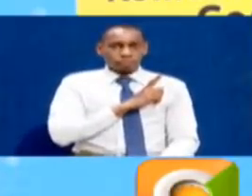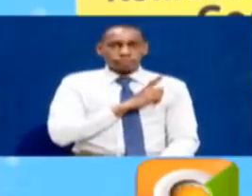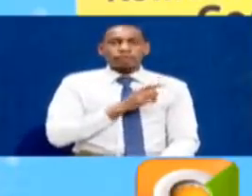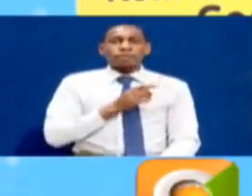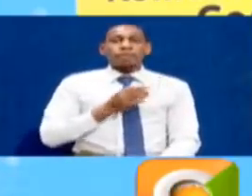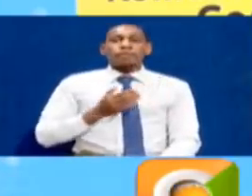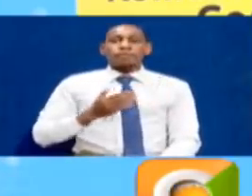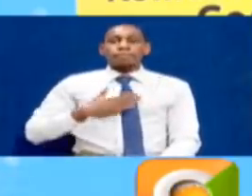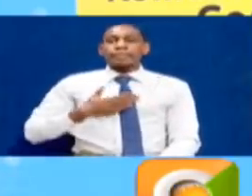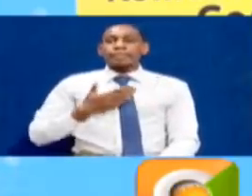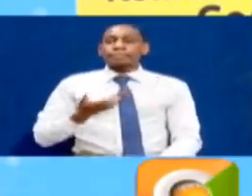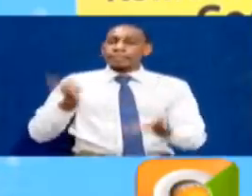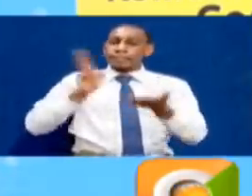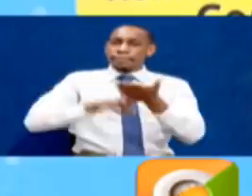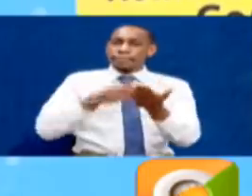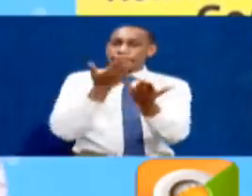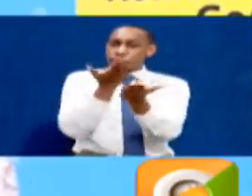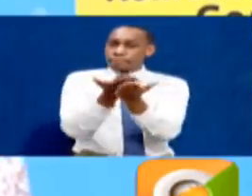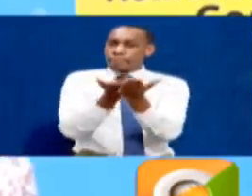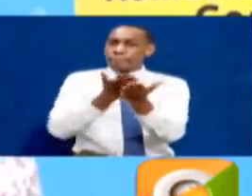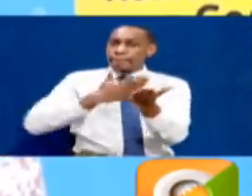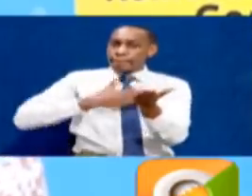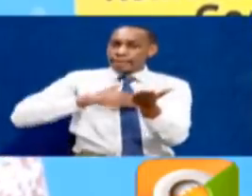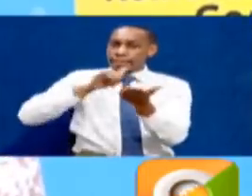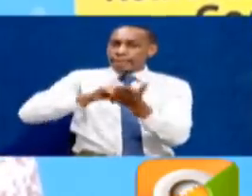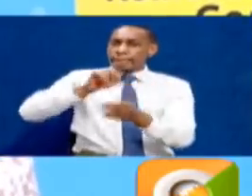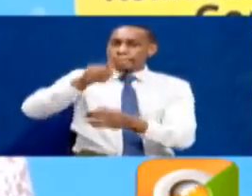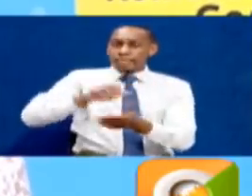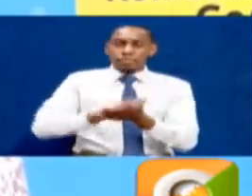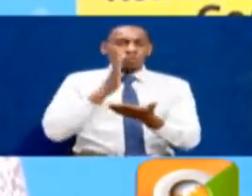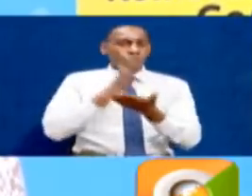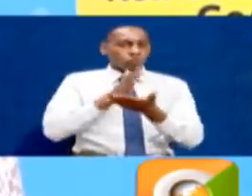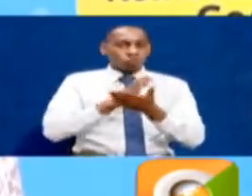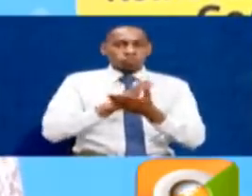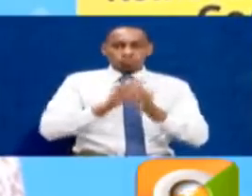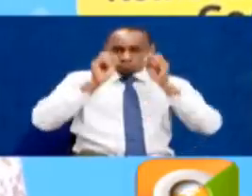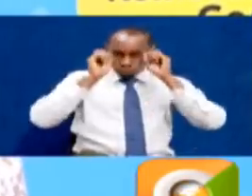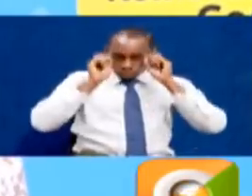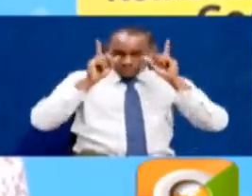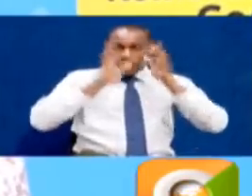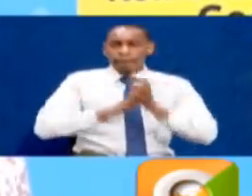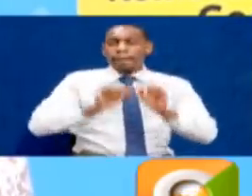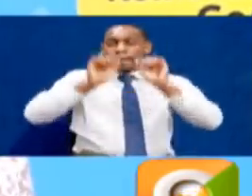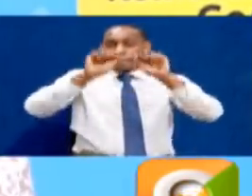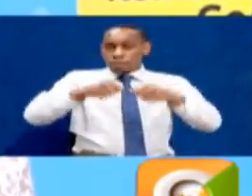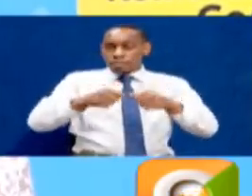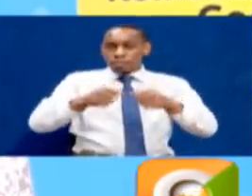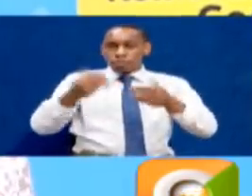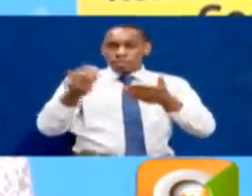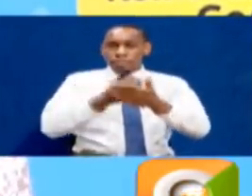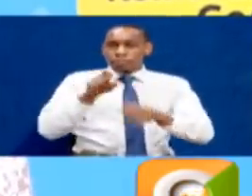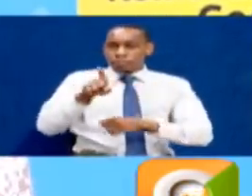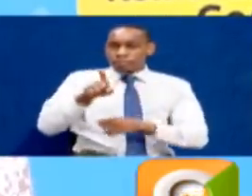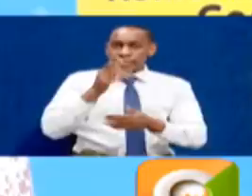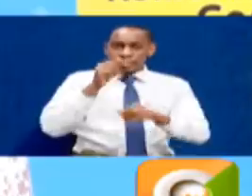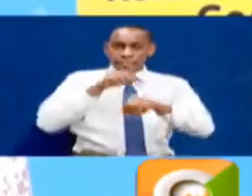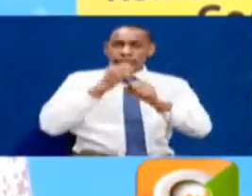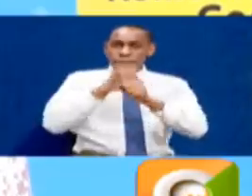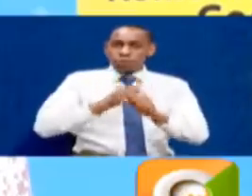let me repeat my appeal. We must be vigilant. We can beat this virus through